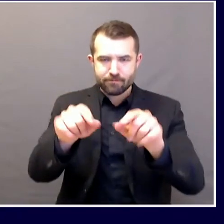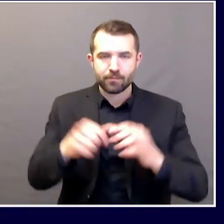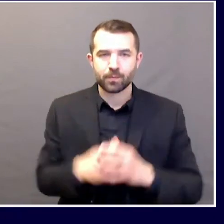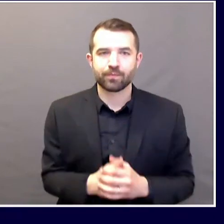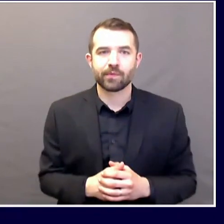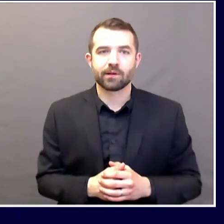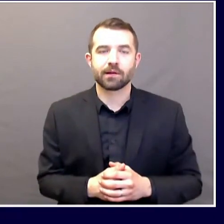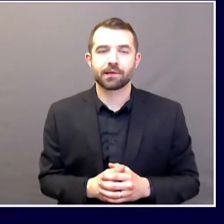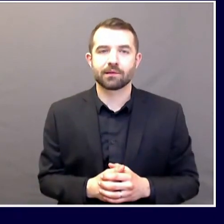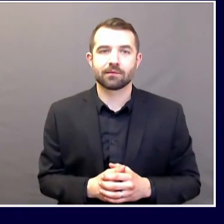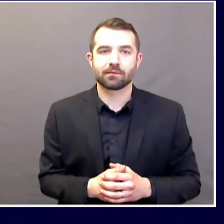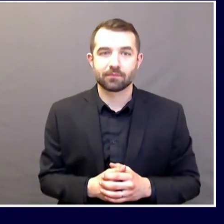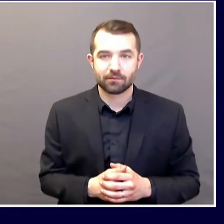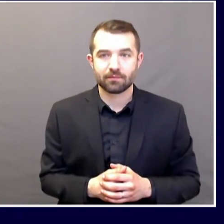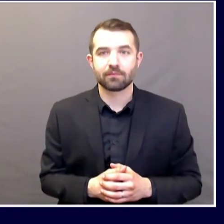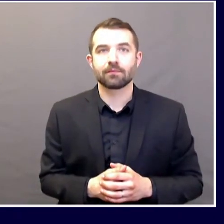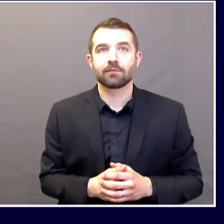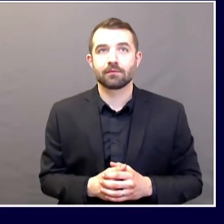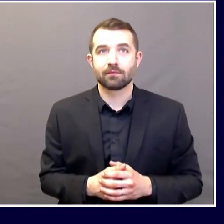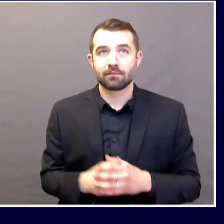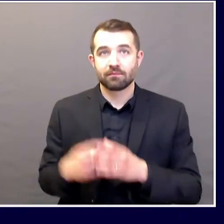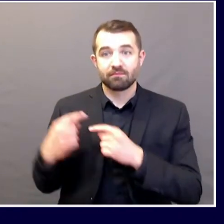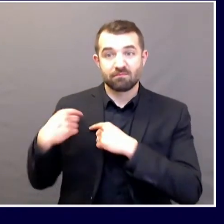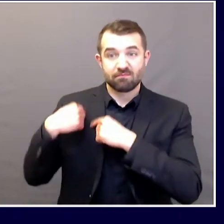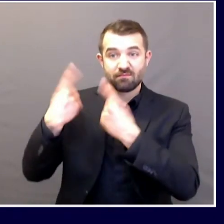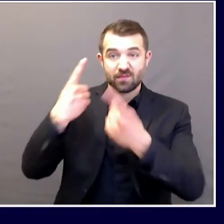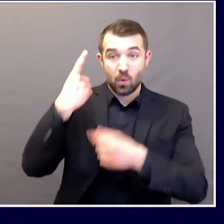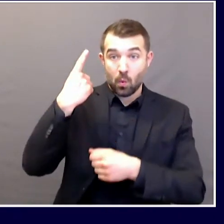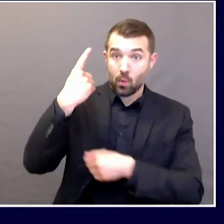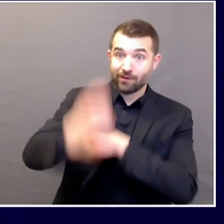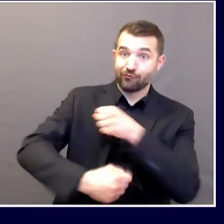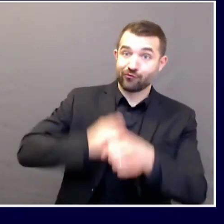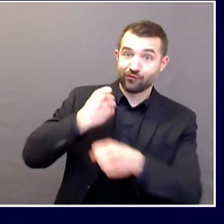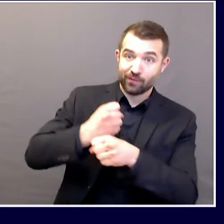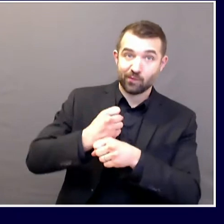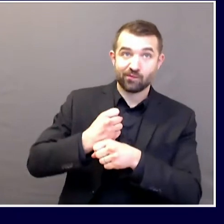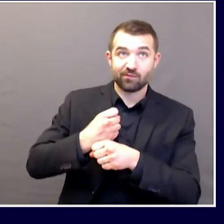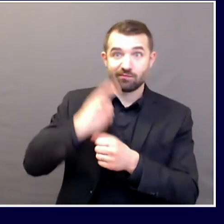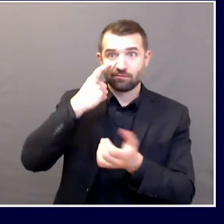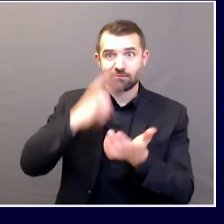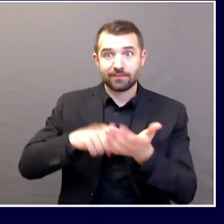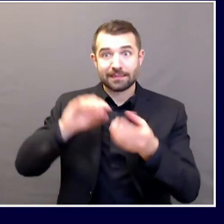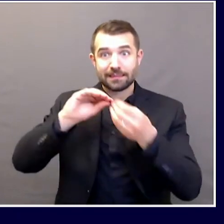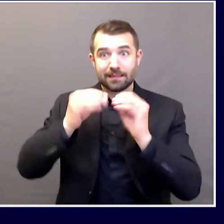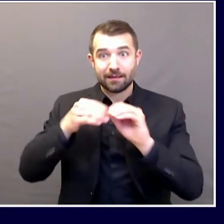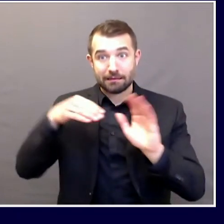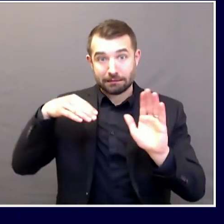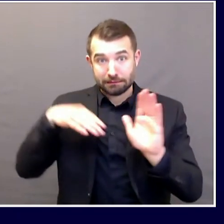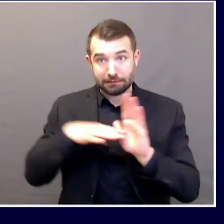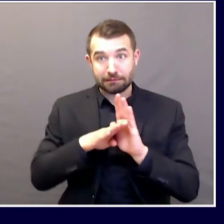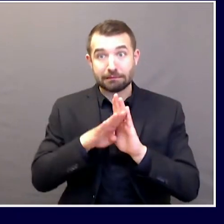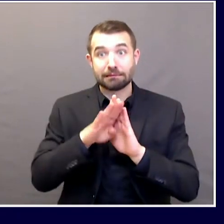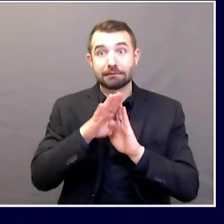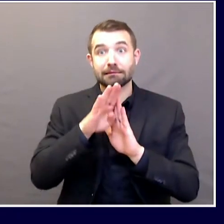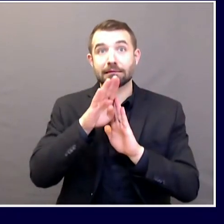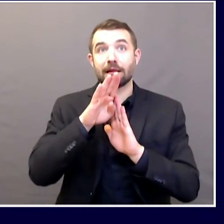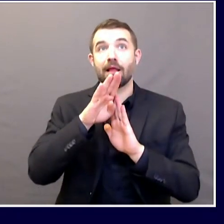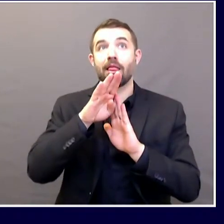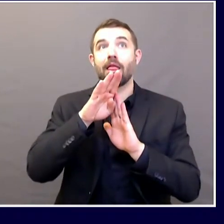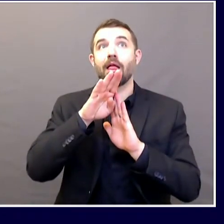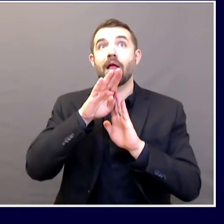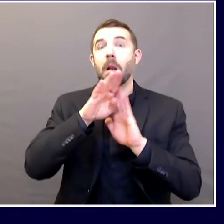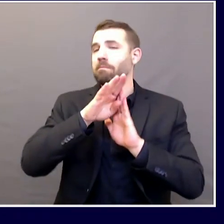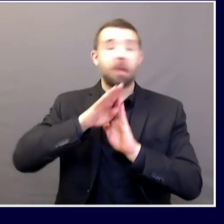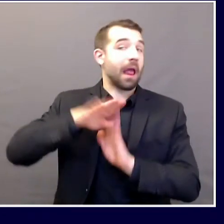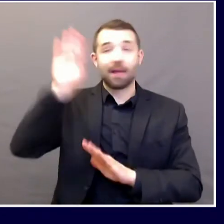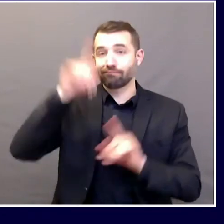instances in the past year where we saw this beginning of an uptick, and it turned into be the beginning of a significant uptick,